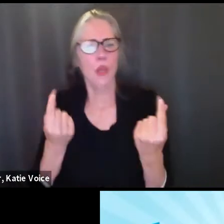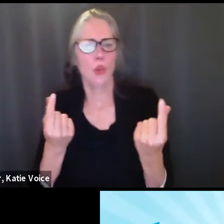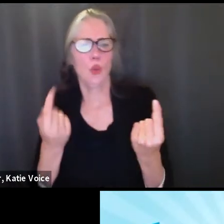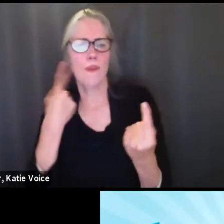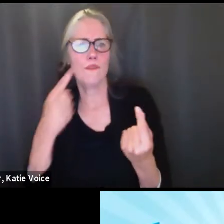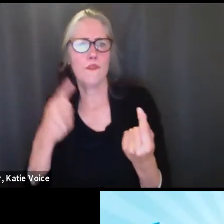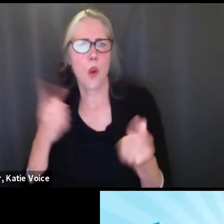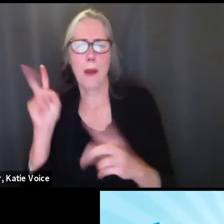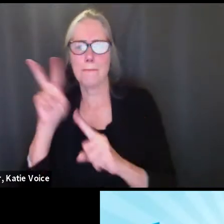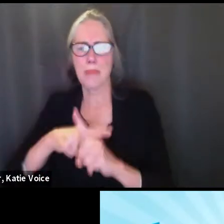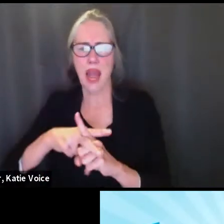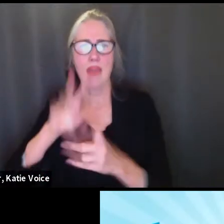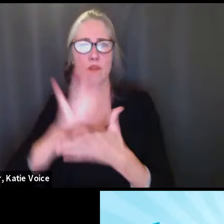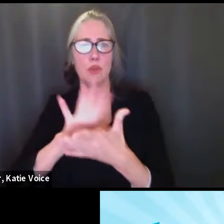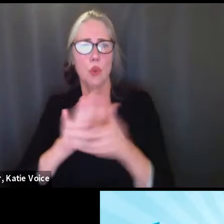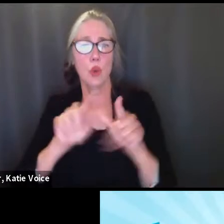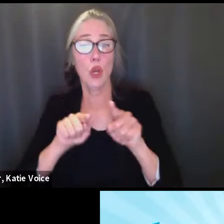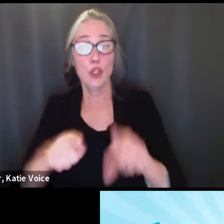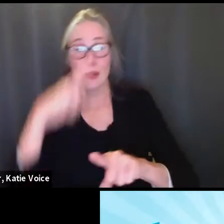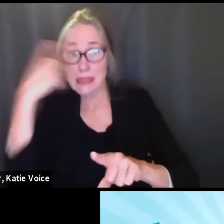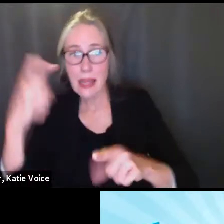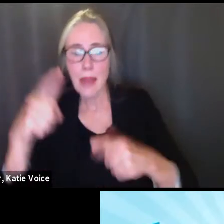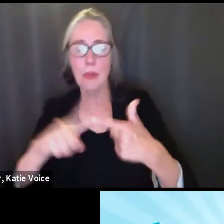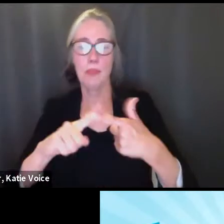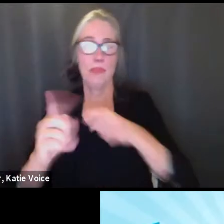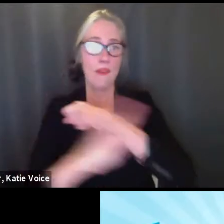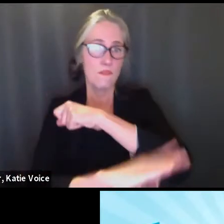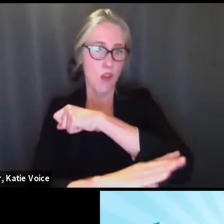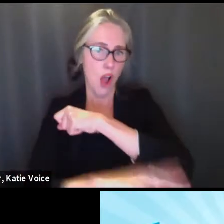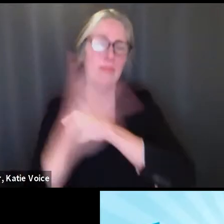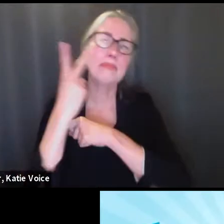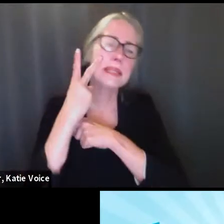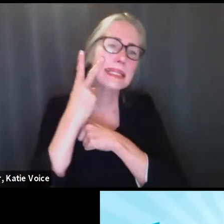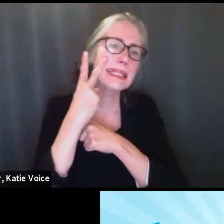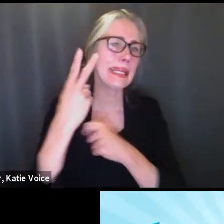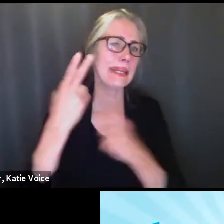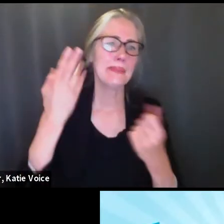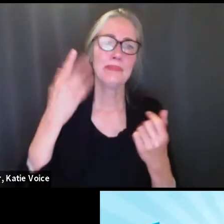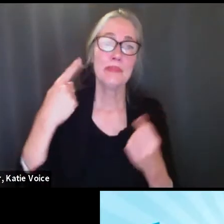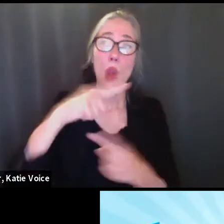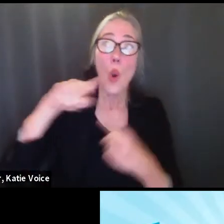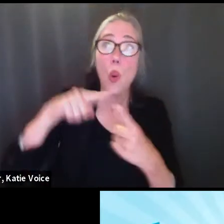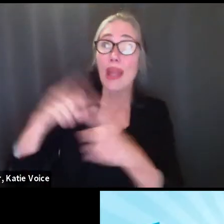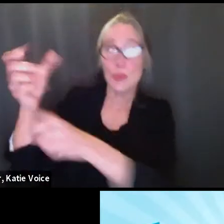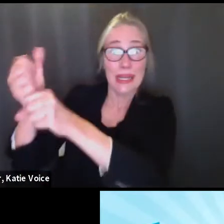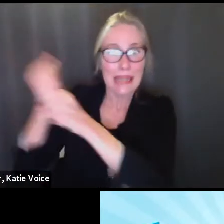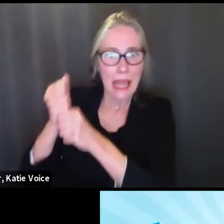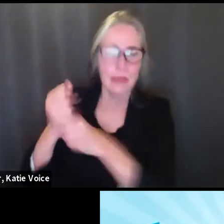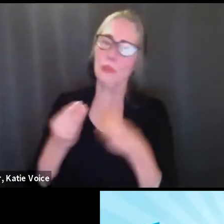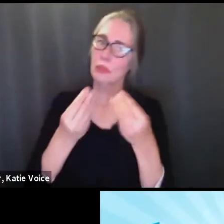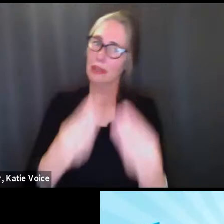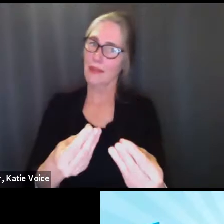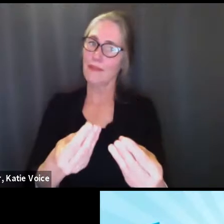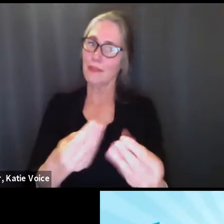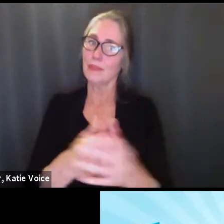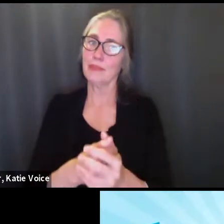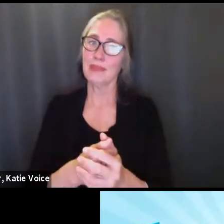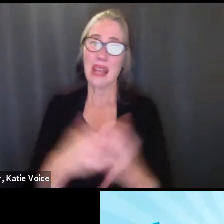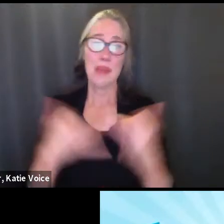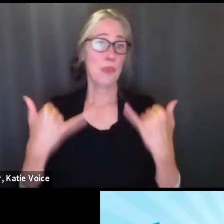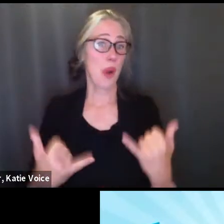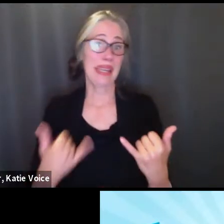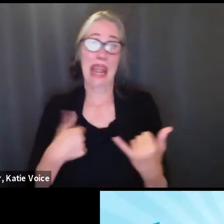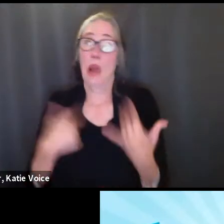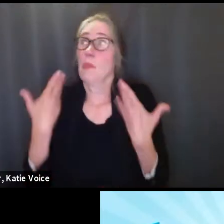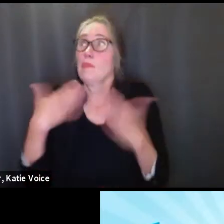like in the fall? And we're going to give you that information as soon as we get it. I think things are going to be changing,